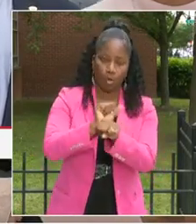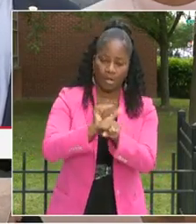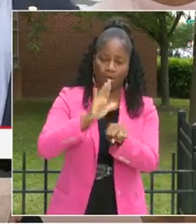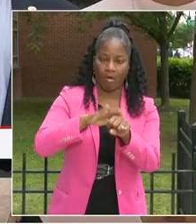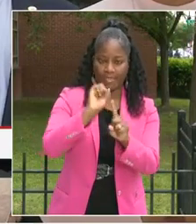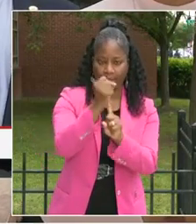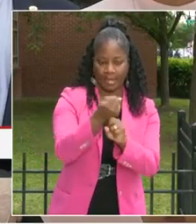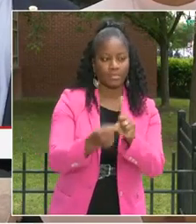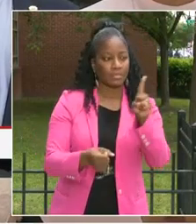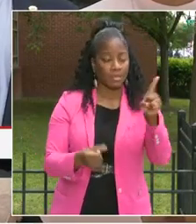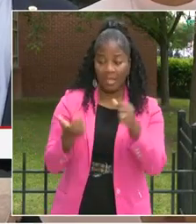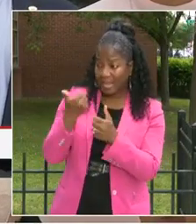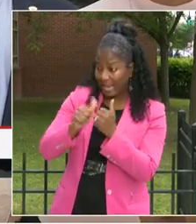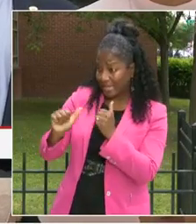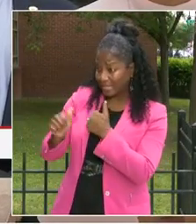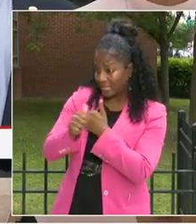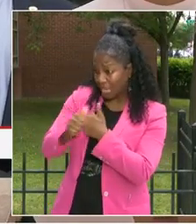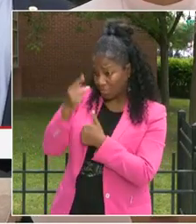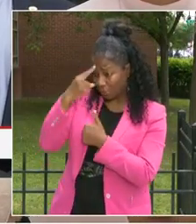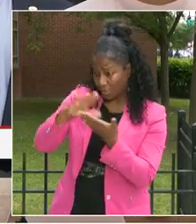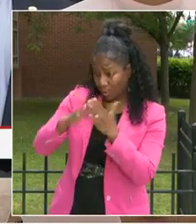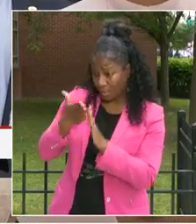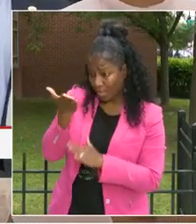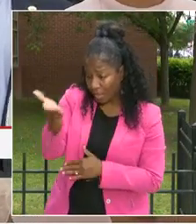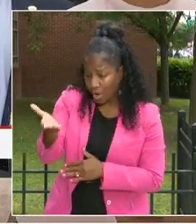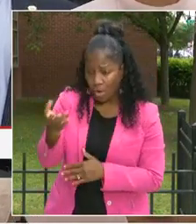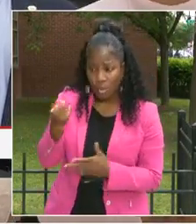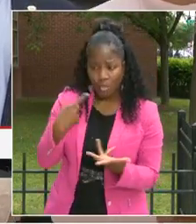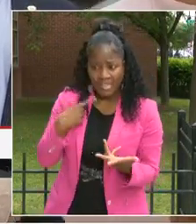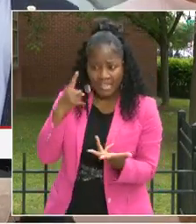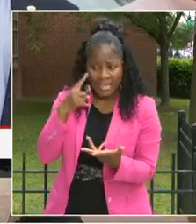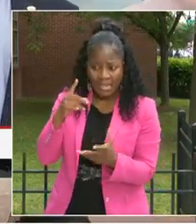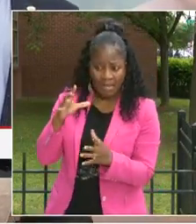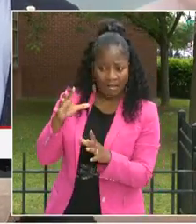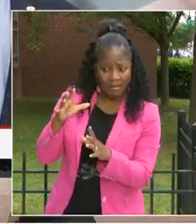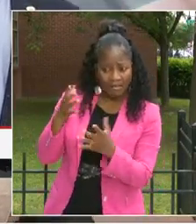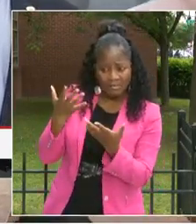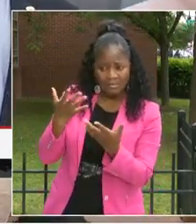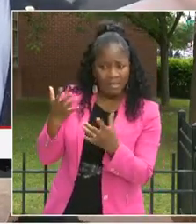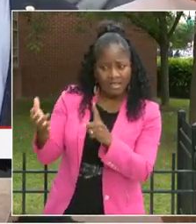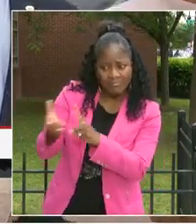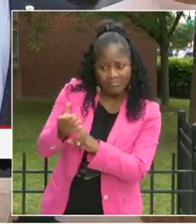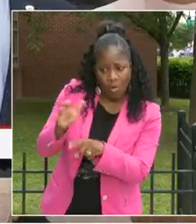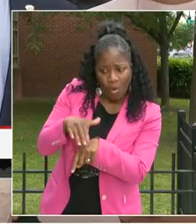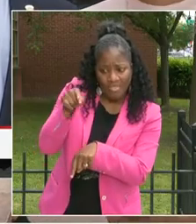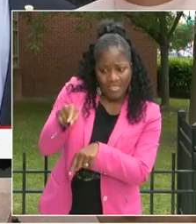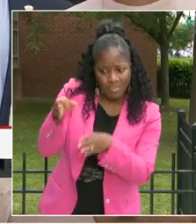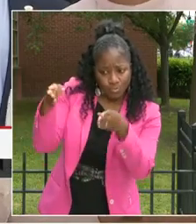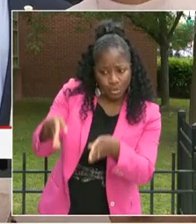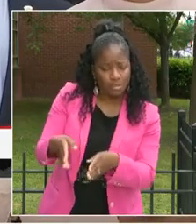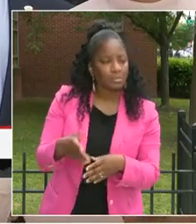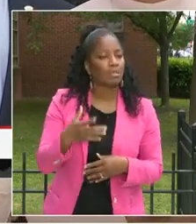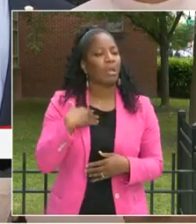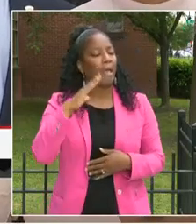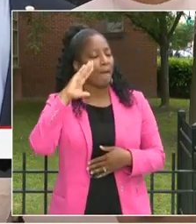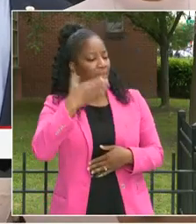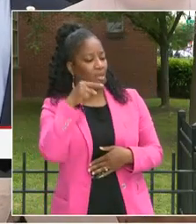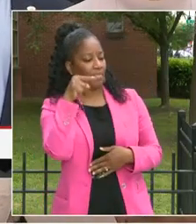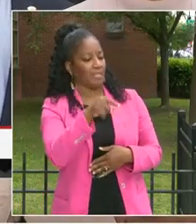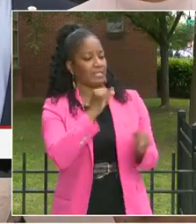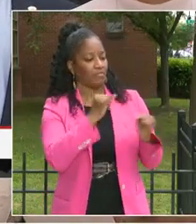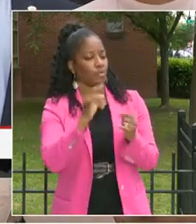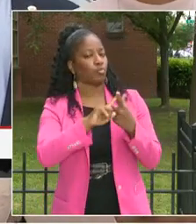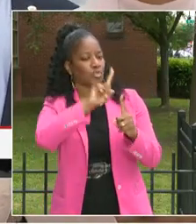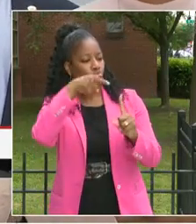Is there any danger for the community there? Did you think it was an attack on this individual? It appears that the individual